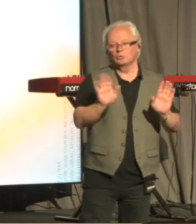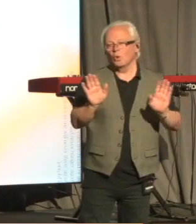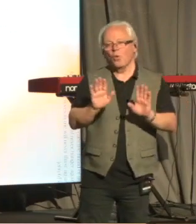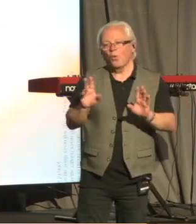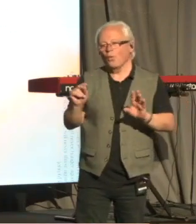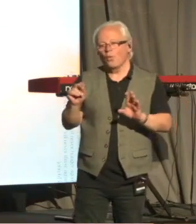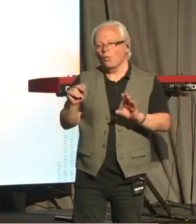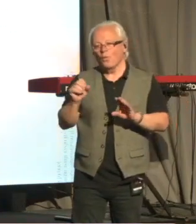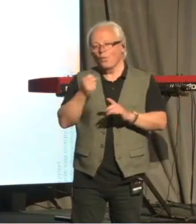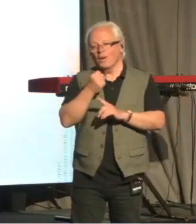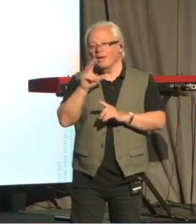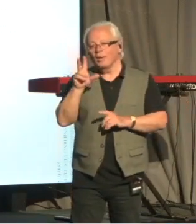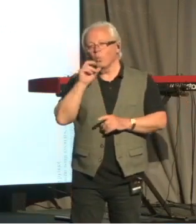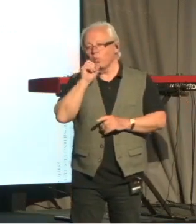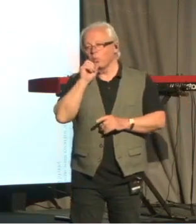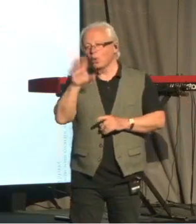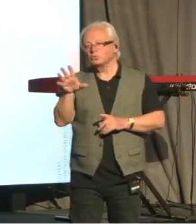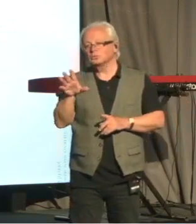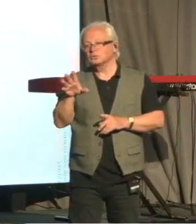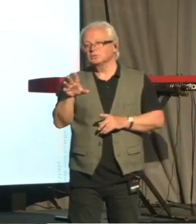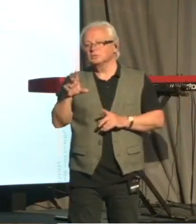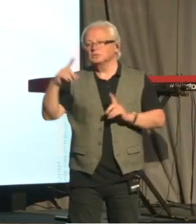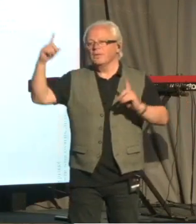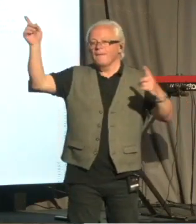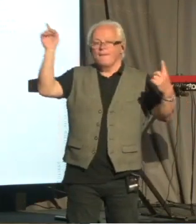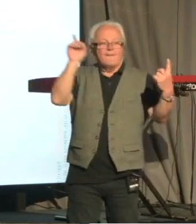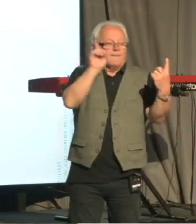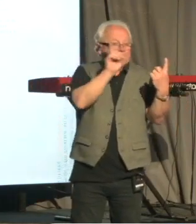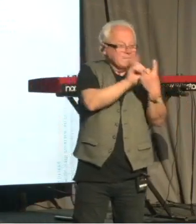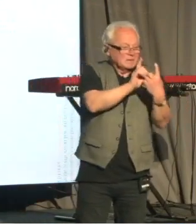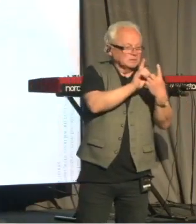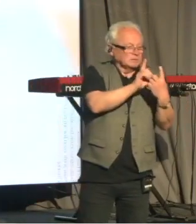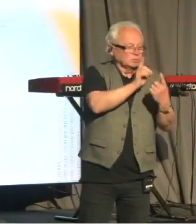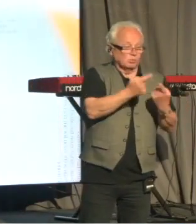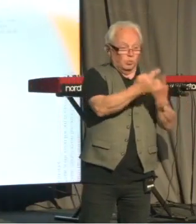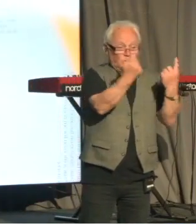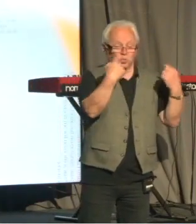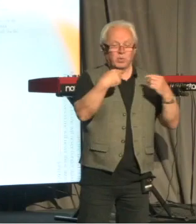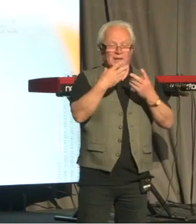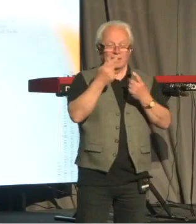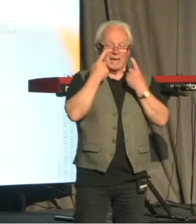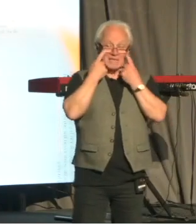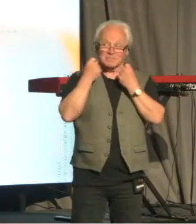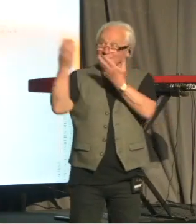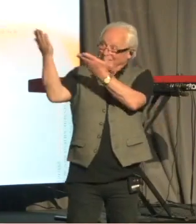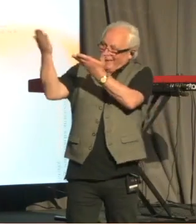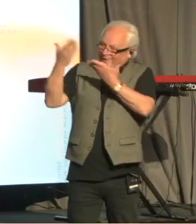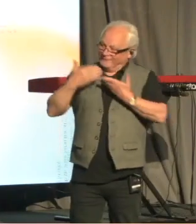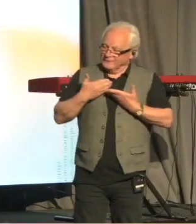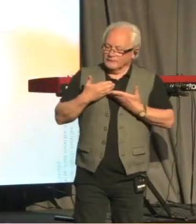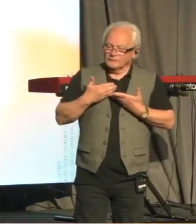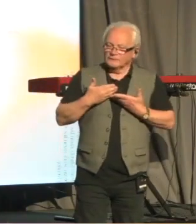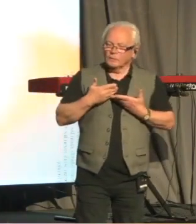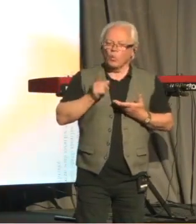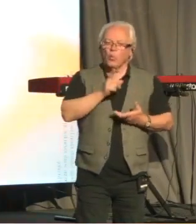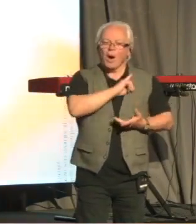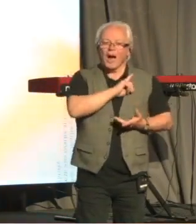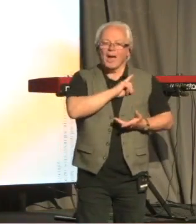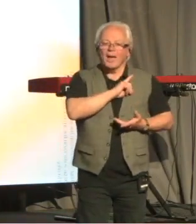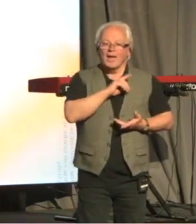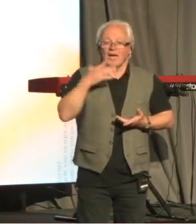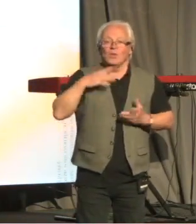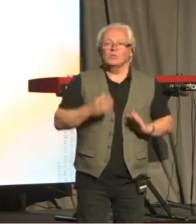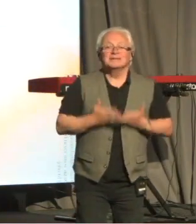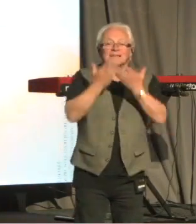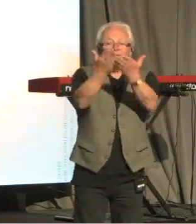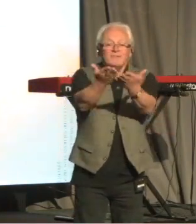Sometimes God will not meet your expectations because he wants to exceed your